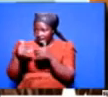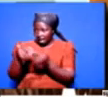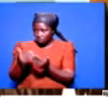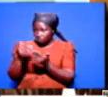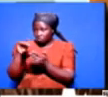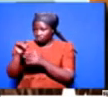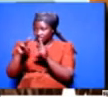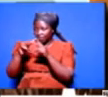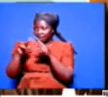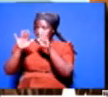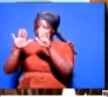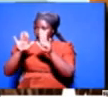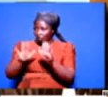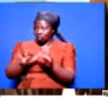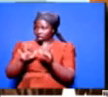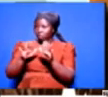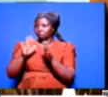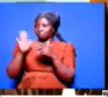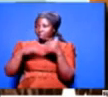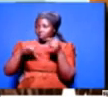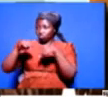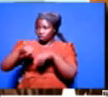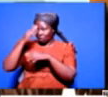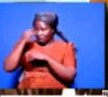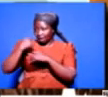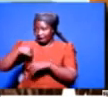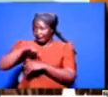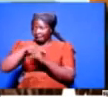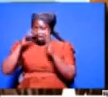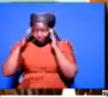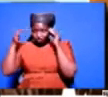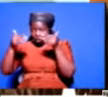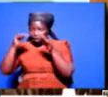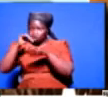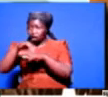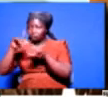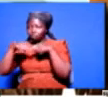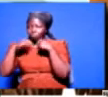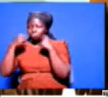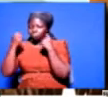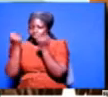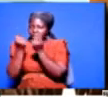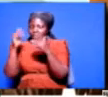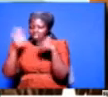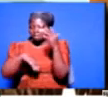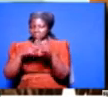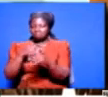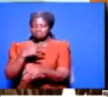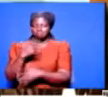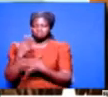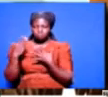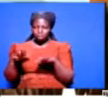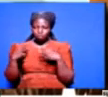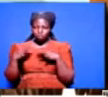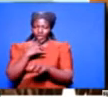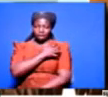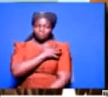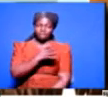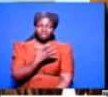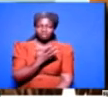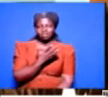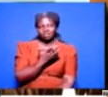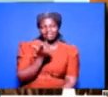because all we consider today is tribe, other than, you know, the capabilities of people. Yes, yes. I think back then common